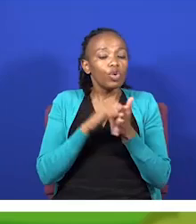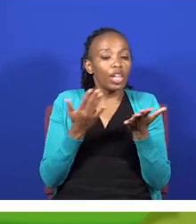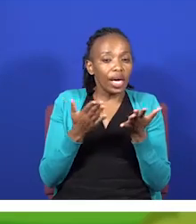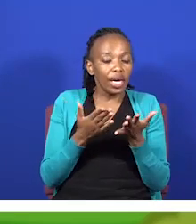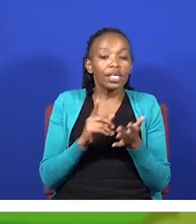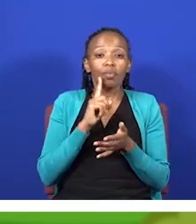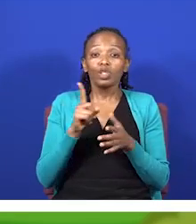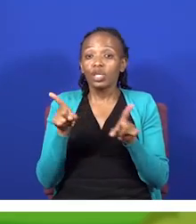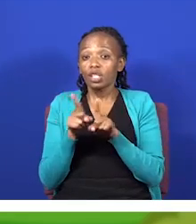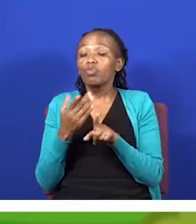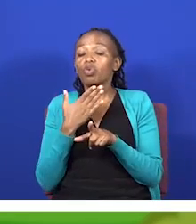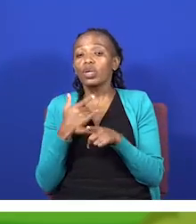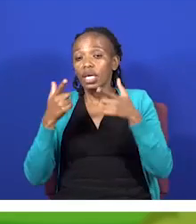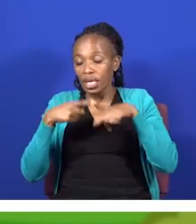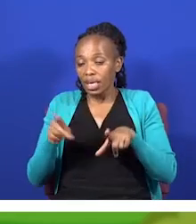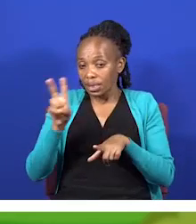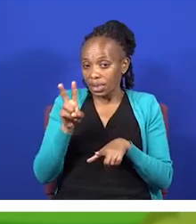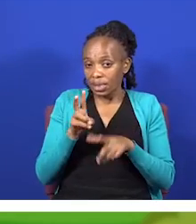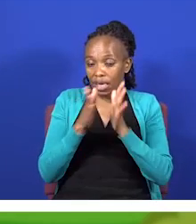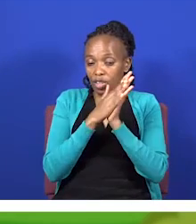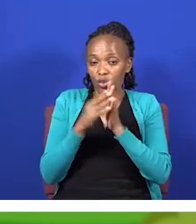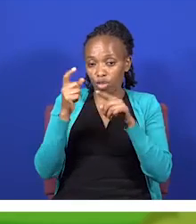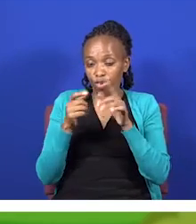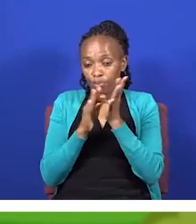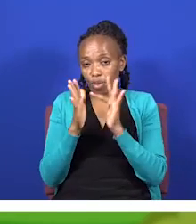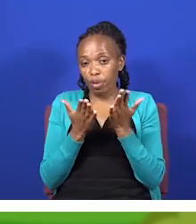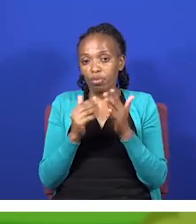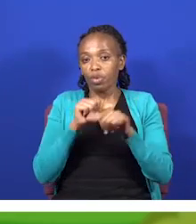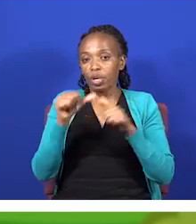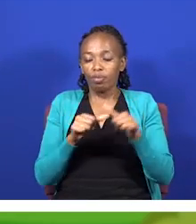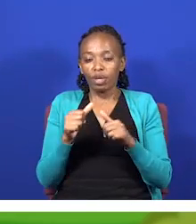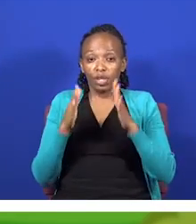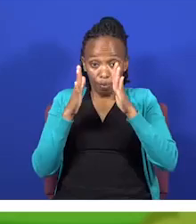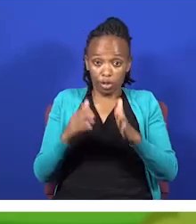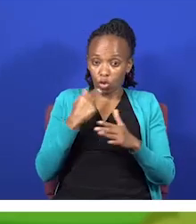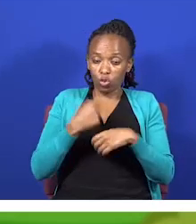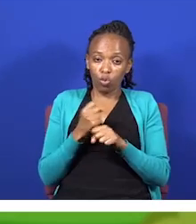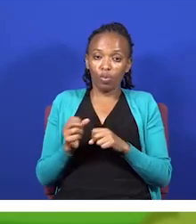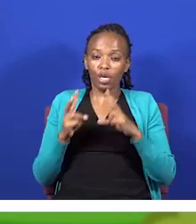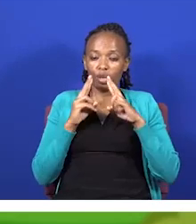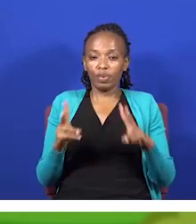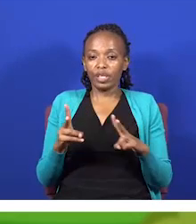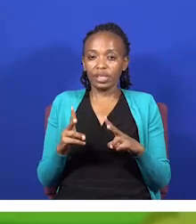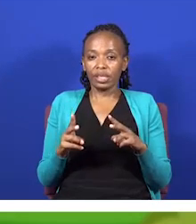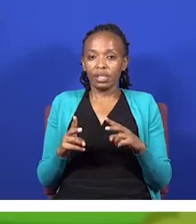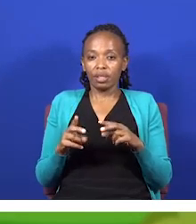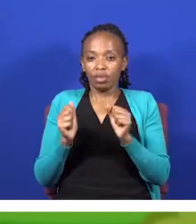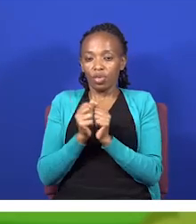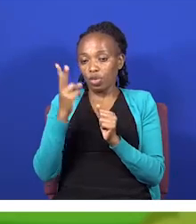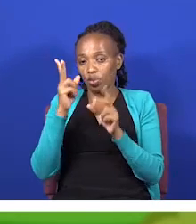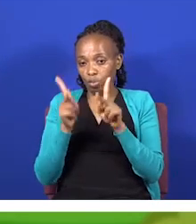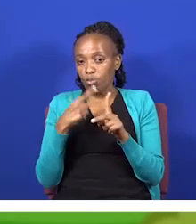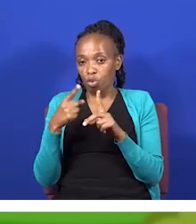I'm sure you would. Let's see a story in the scripture about a person who made peace among two people